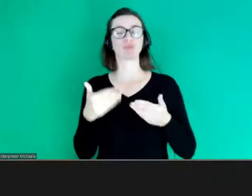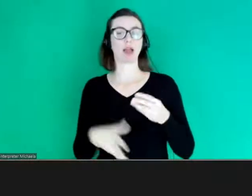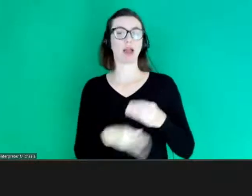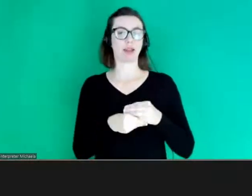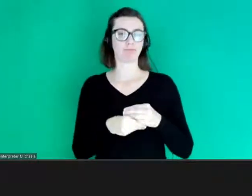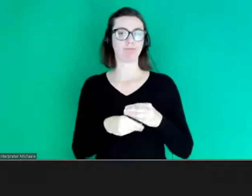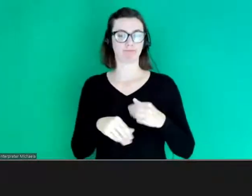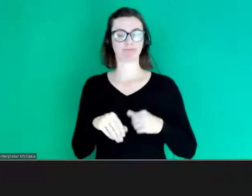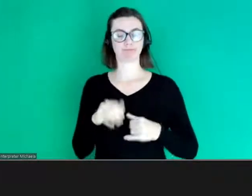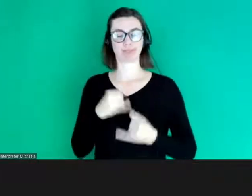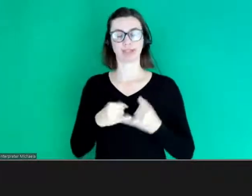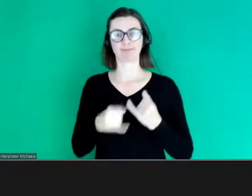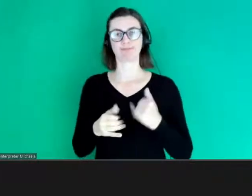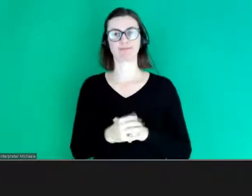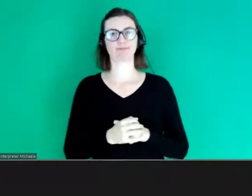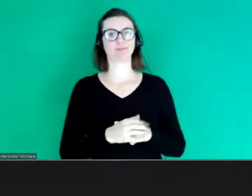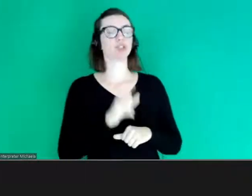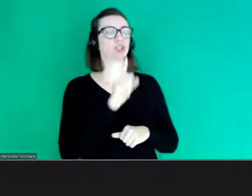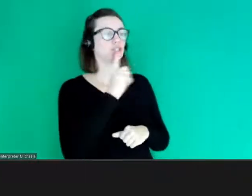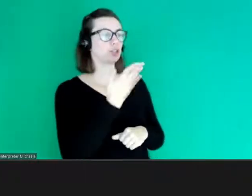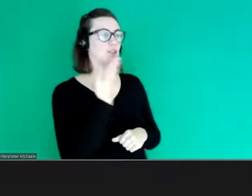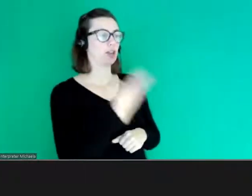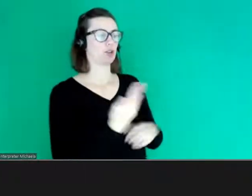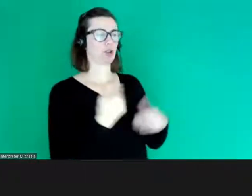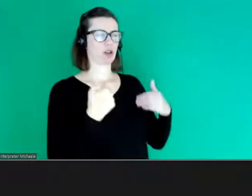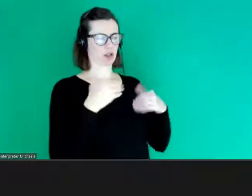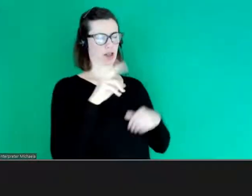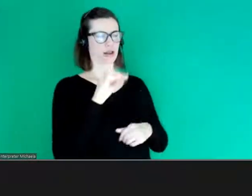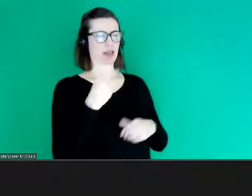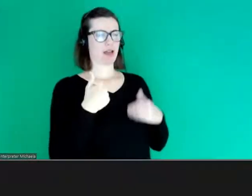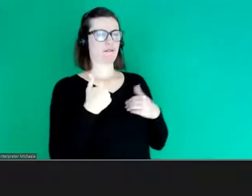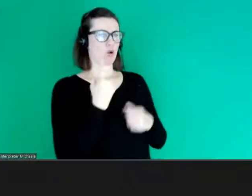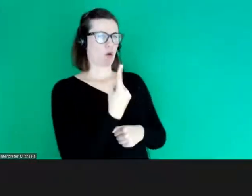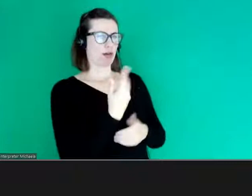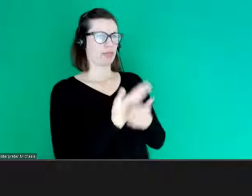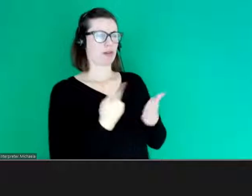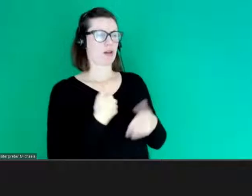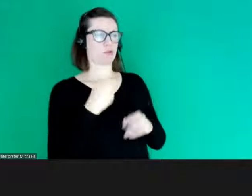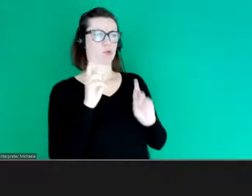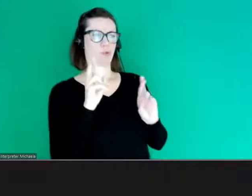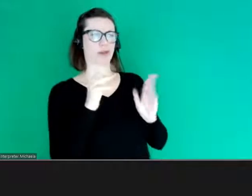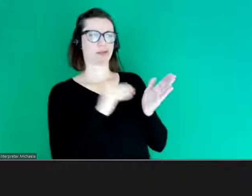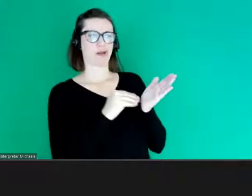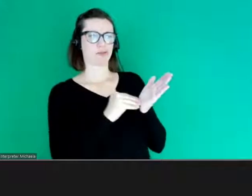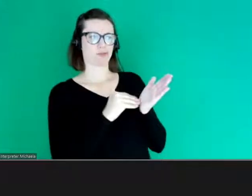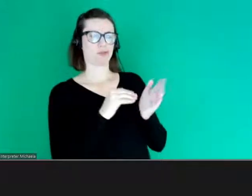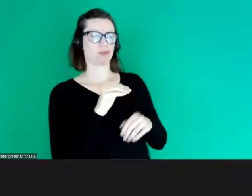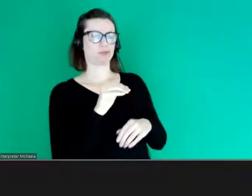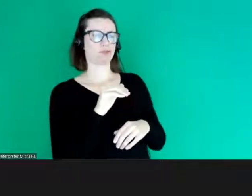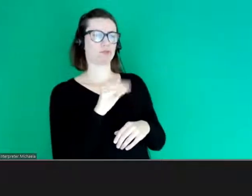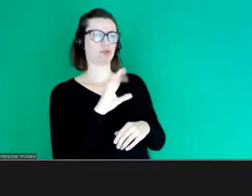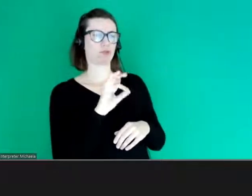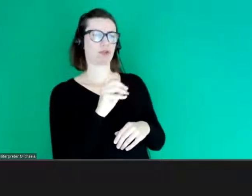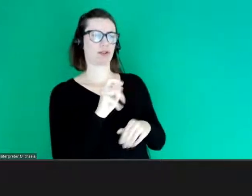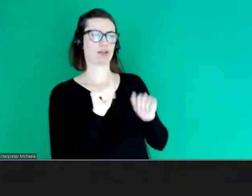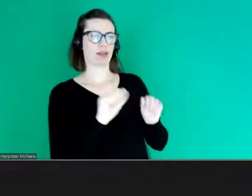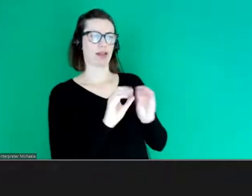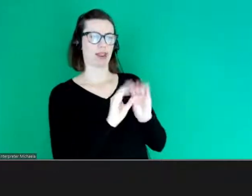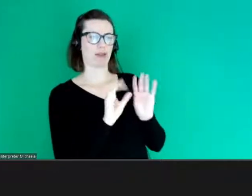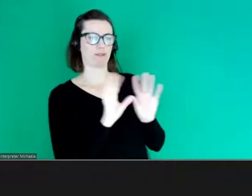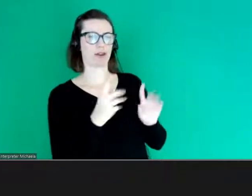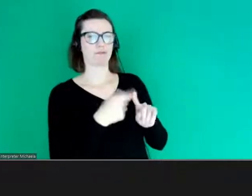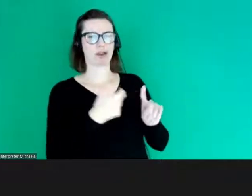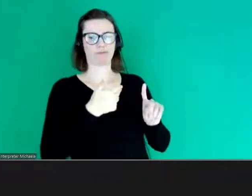Sure, thanks. I did actually have one thing I was hoping Dr. Coren could clarify from the previous round of